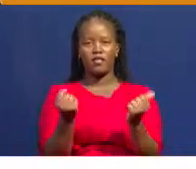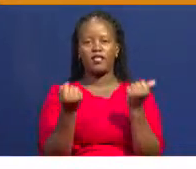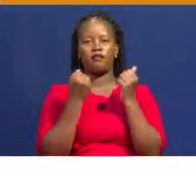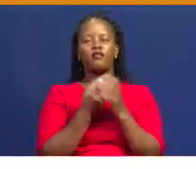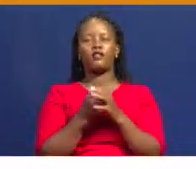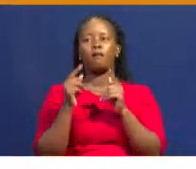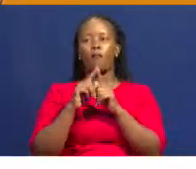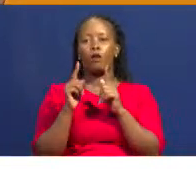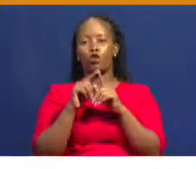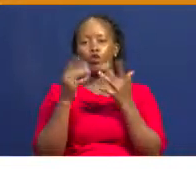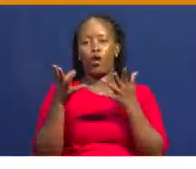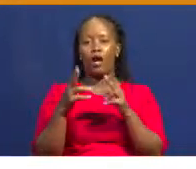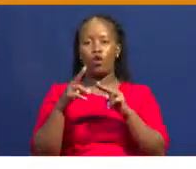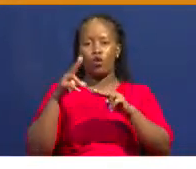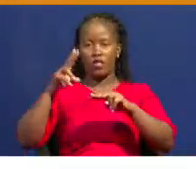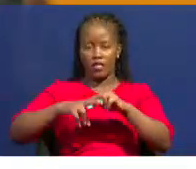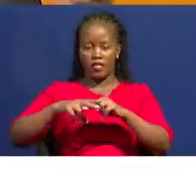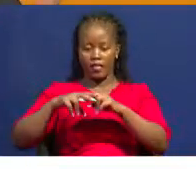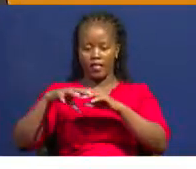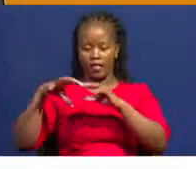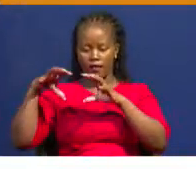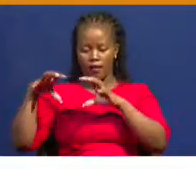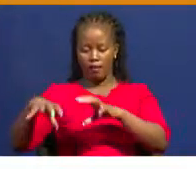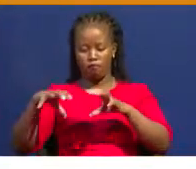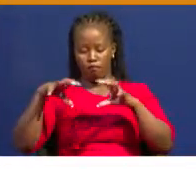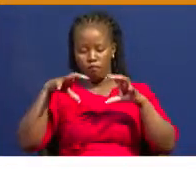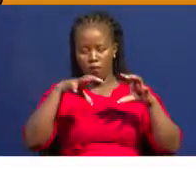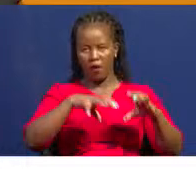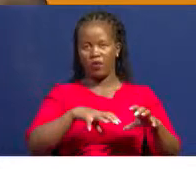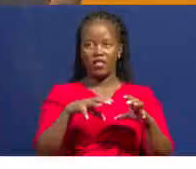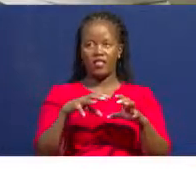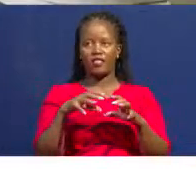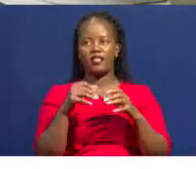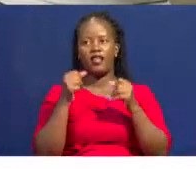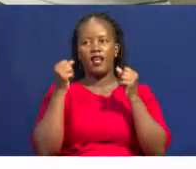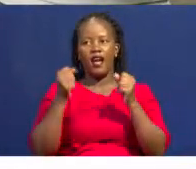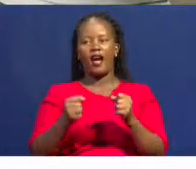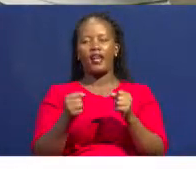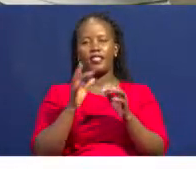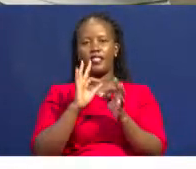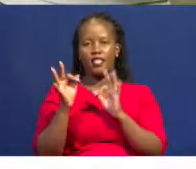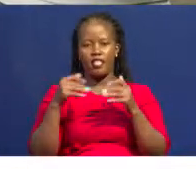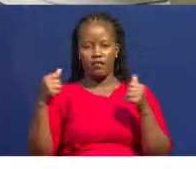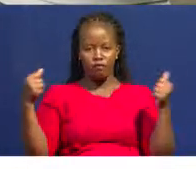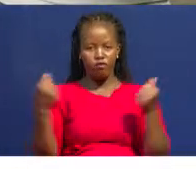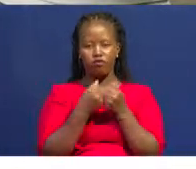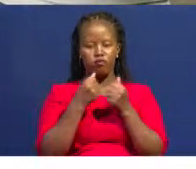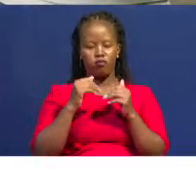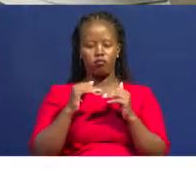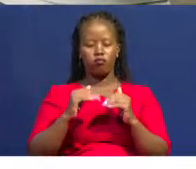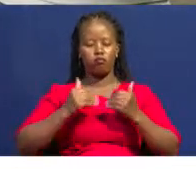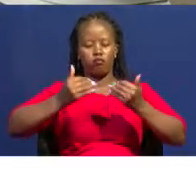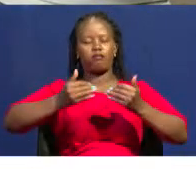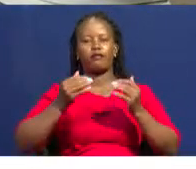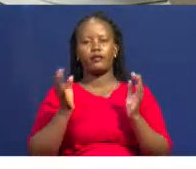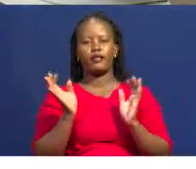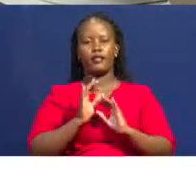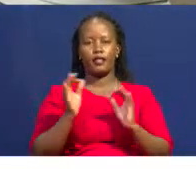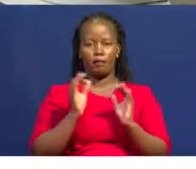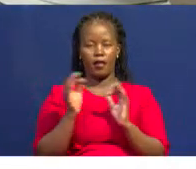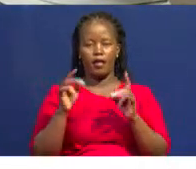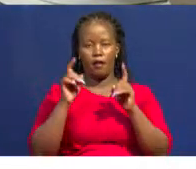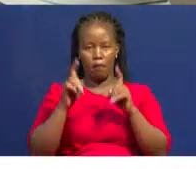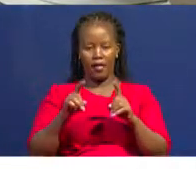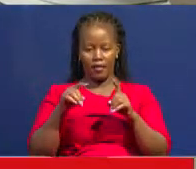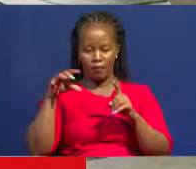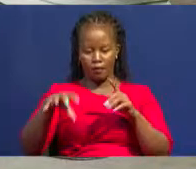seats, the way they are mounted, it will not shear off in case of a collision. They must be mounted properly in accordance to